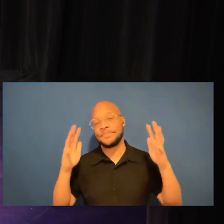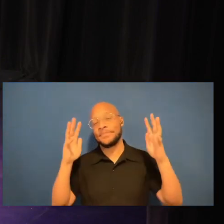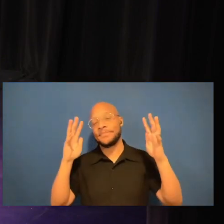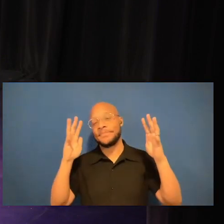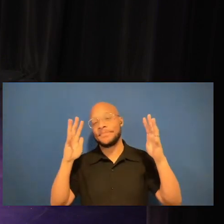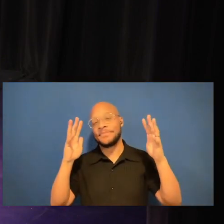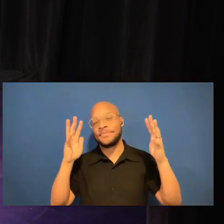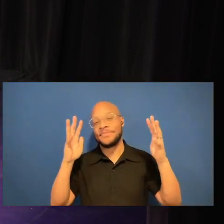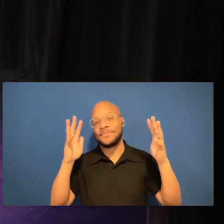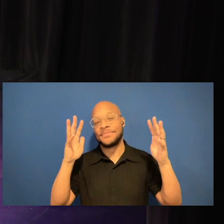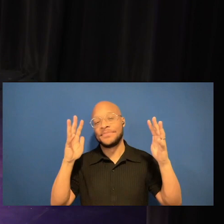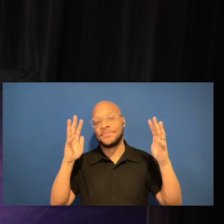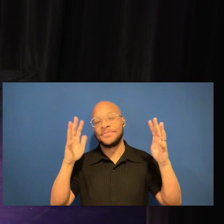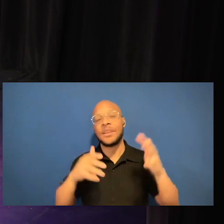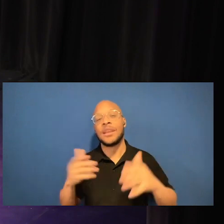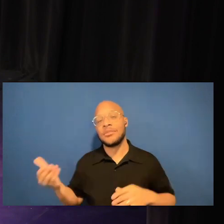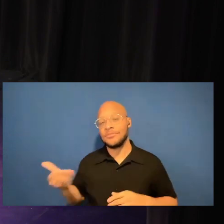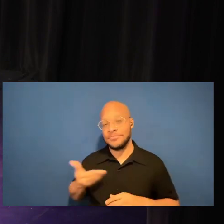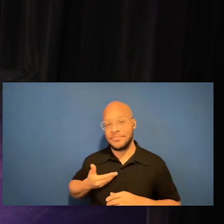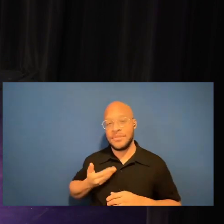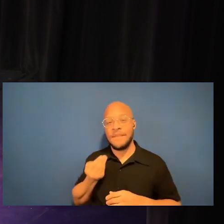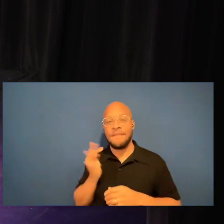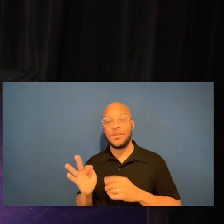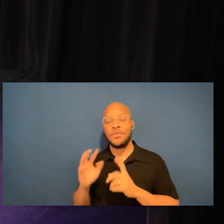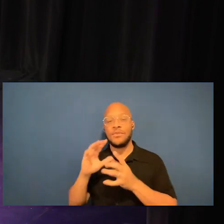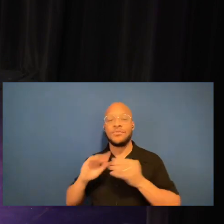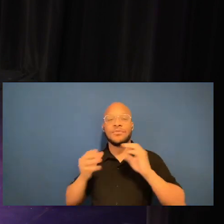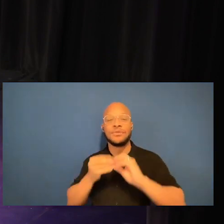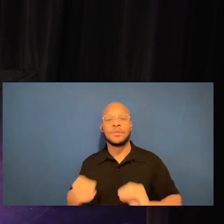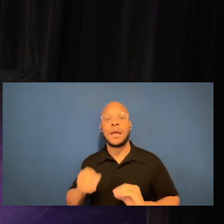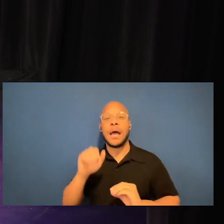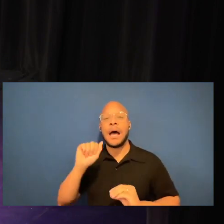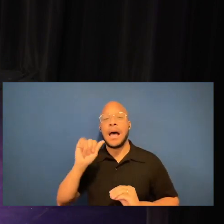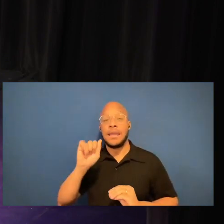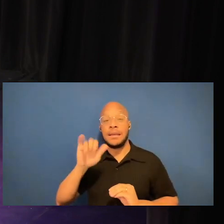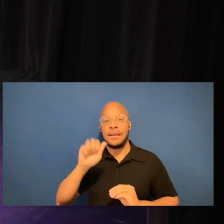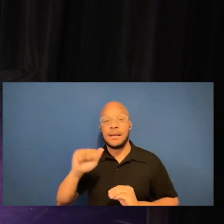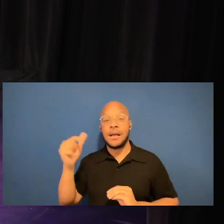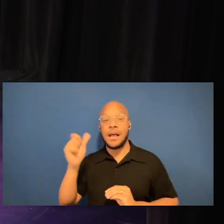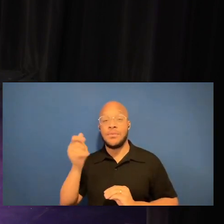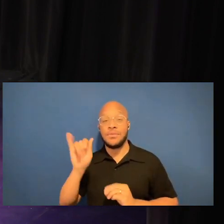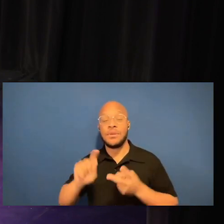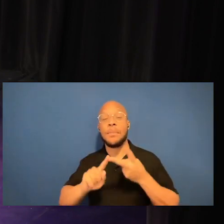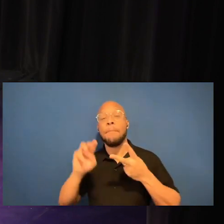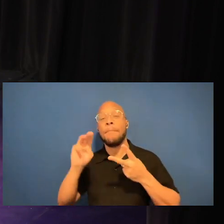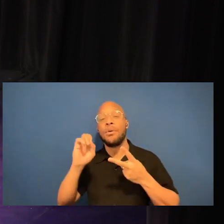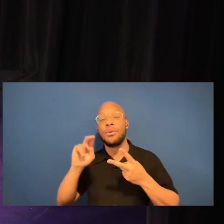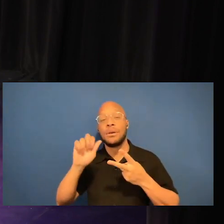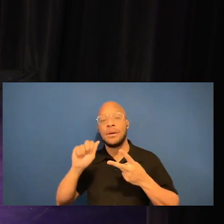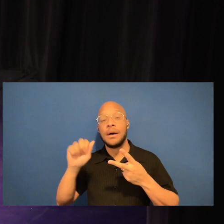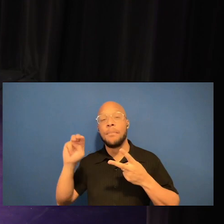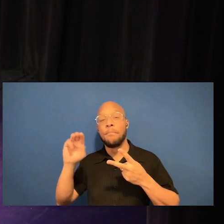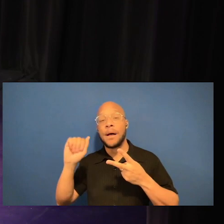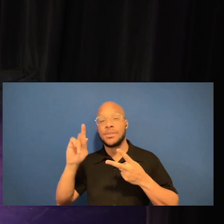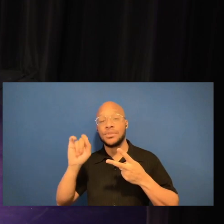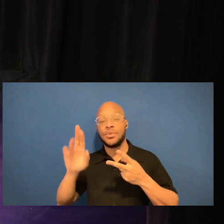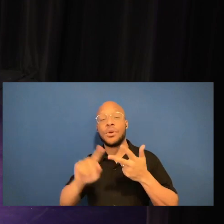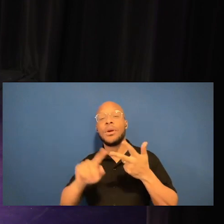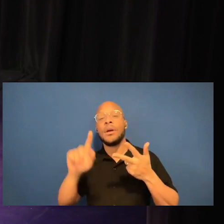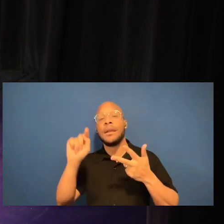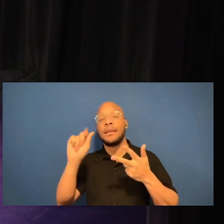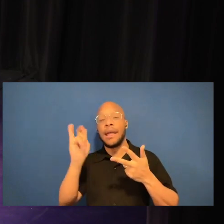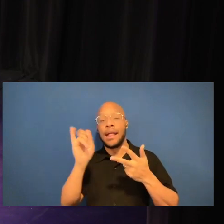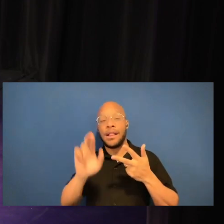Aya Ogawa, Mona Mansour, Taylor Mack, Luis Alfaro, Alicia